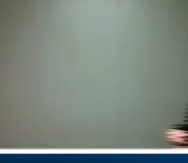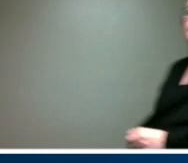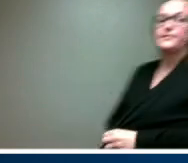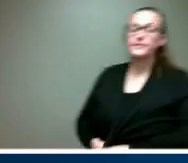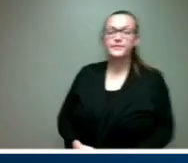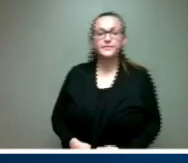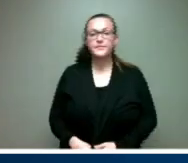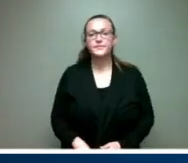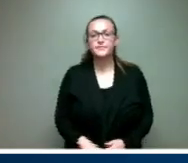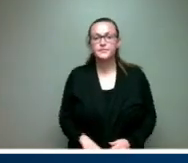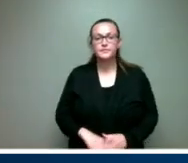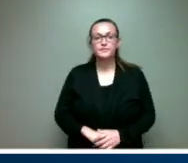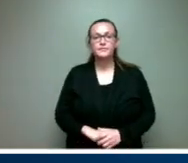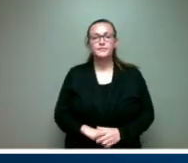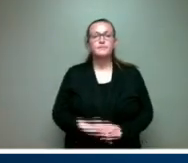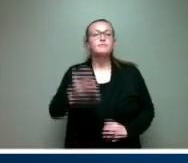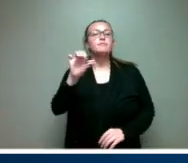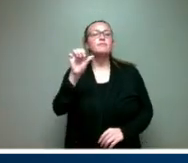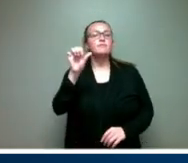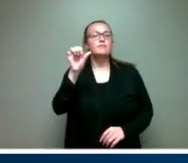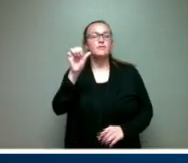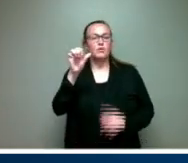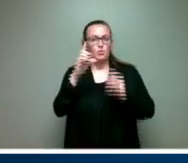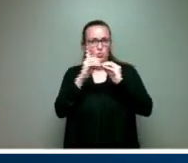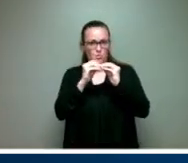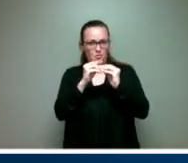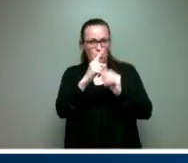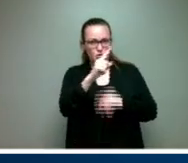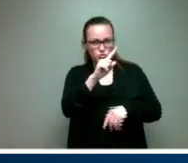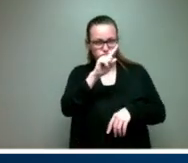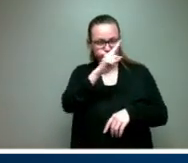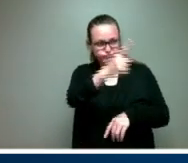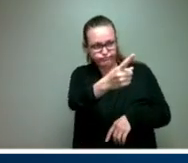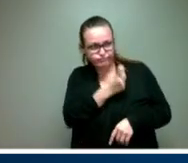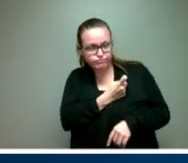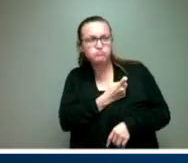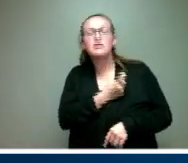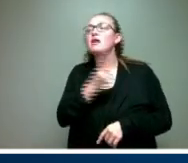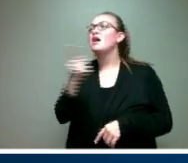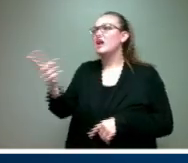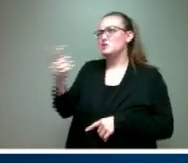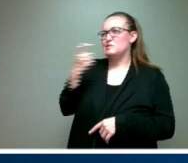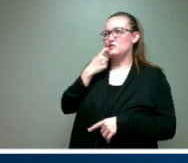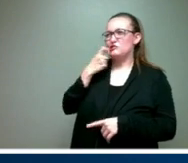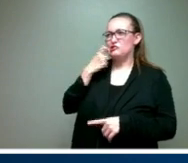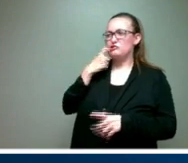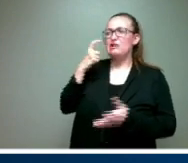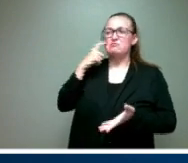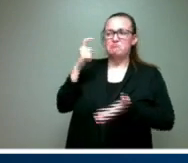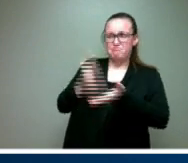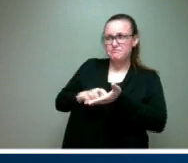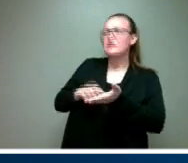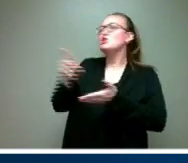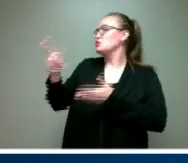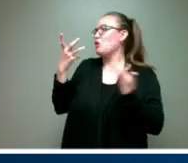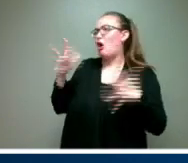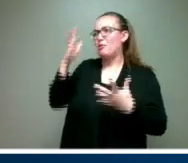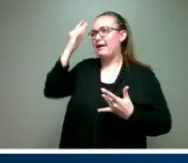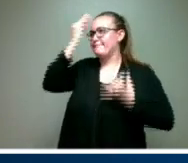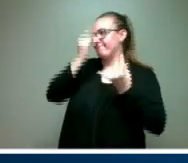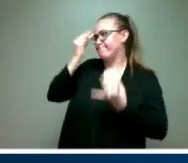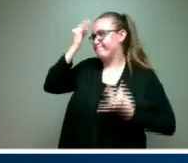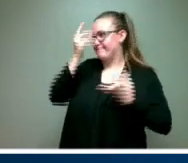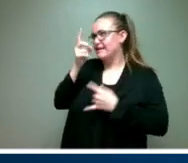you just alluded to. You're already thinking this way, Dr. Dixon. Mm-hmm. But we received a specific question